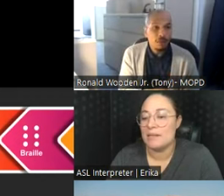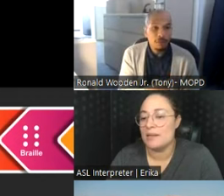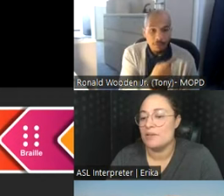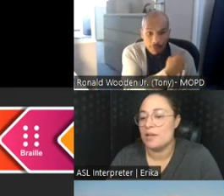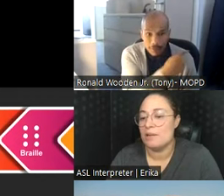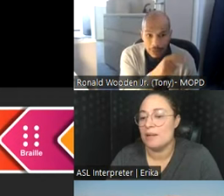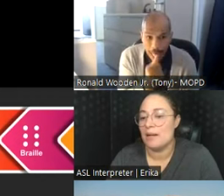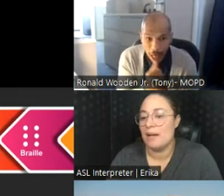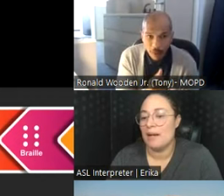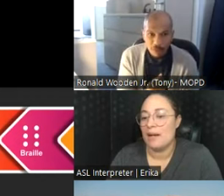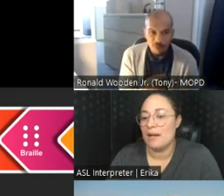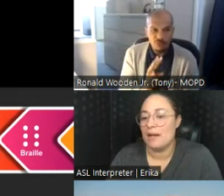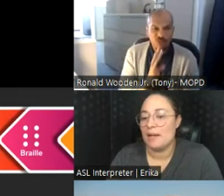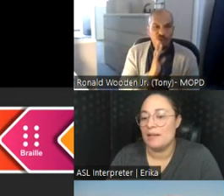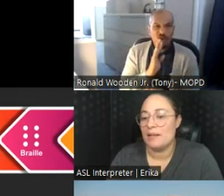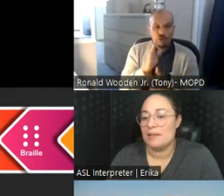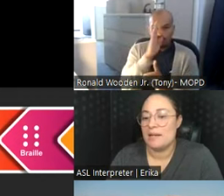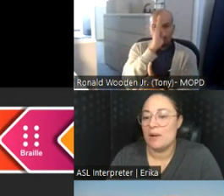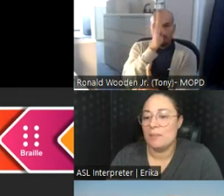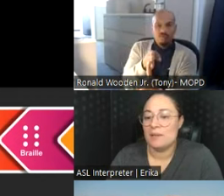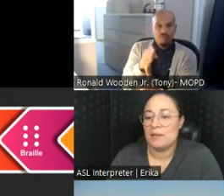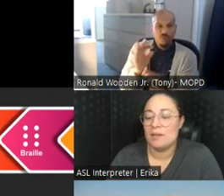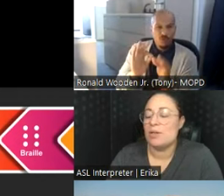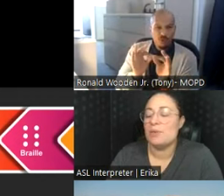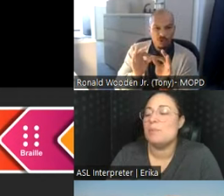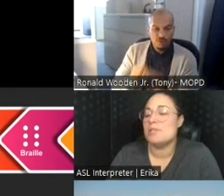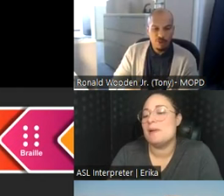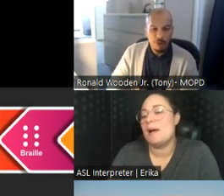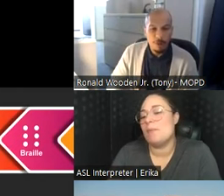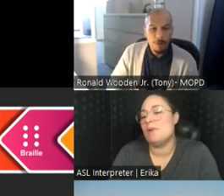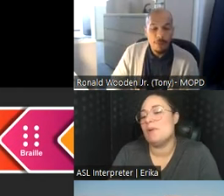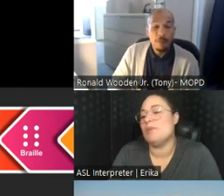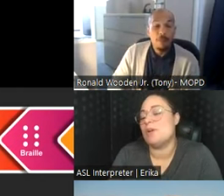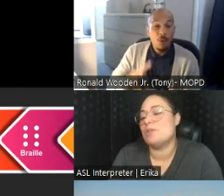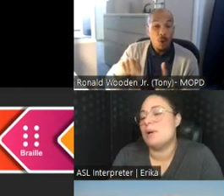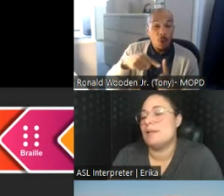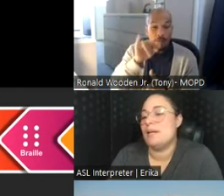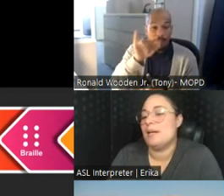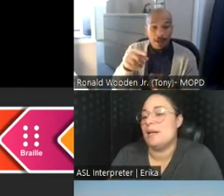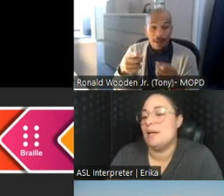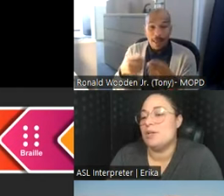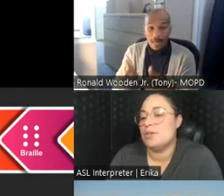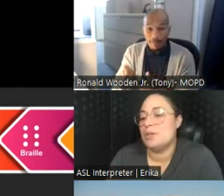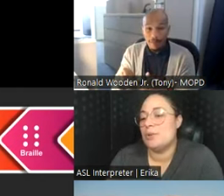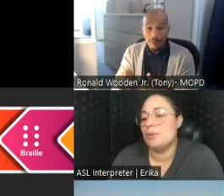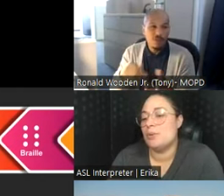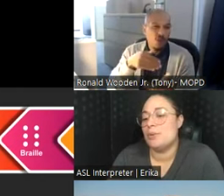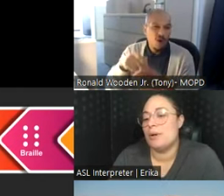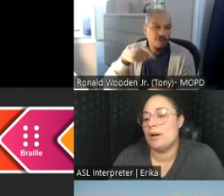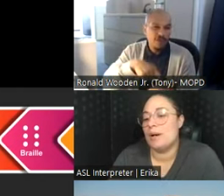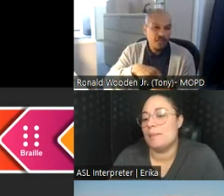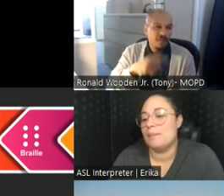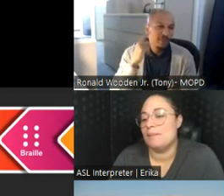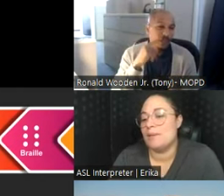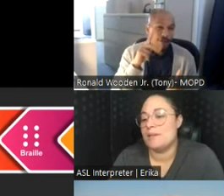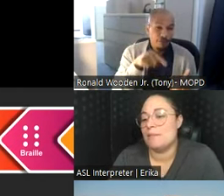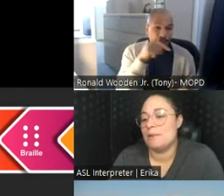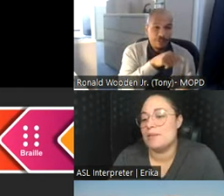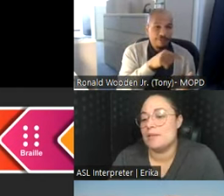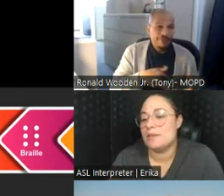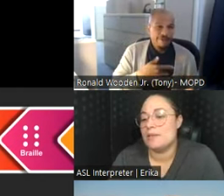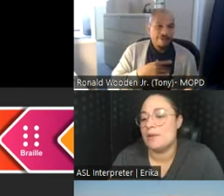Hey, did he understand me? Is he helping?" It would be just be helpful if you talk directly to the